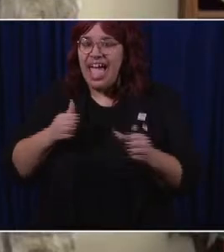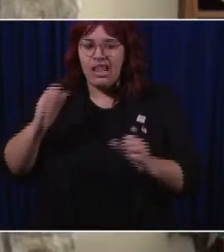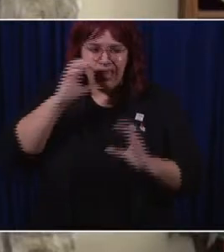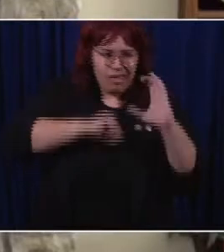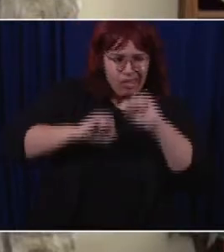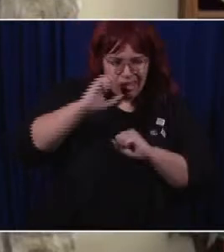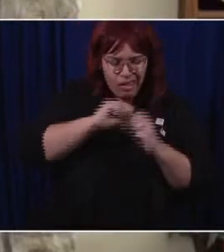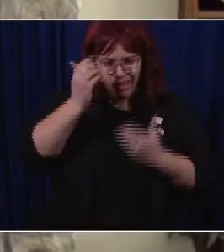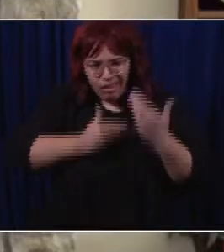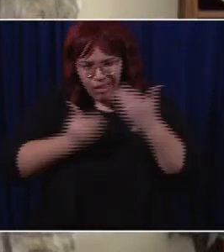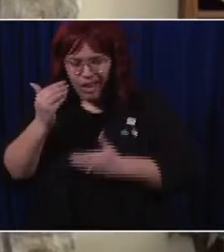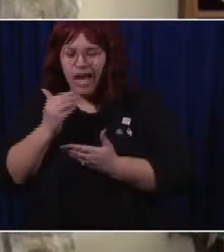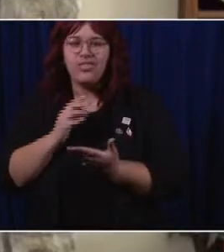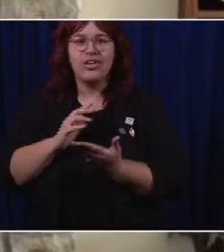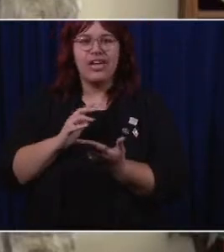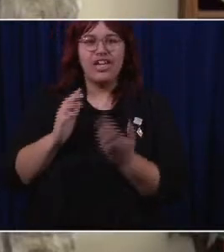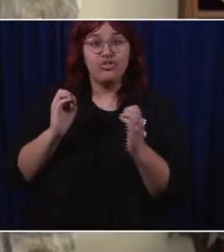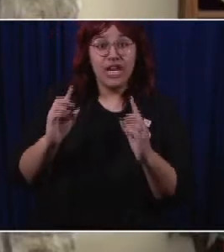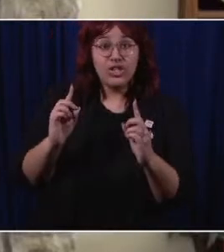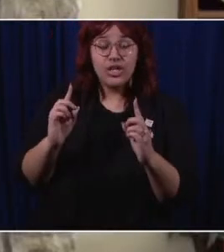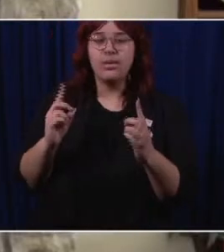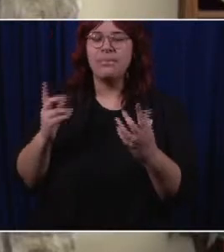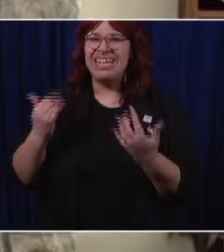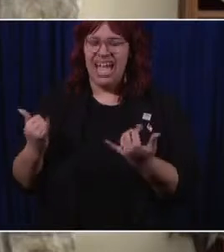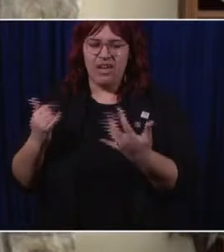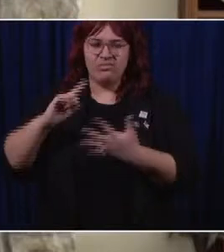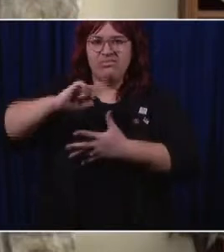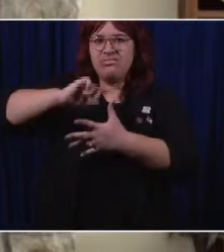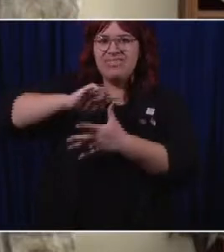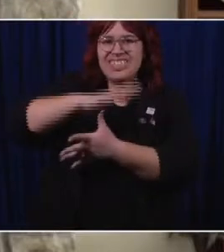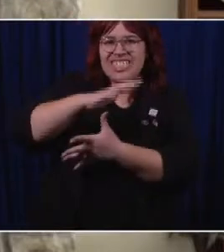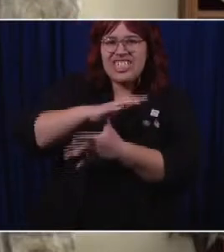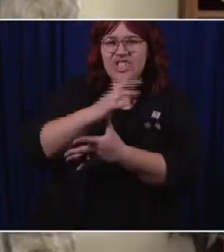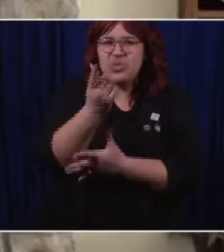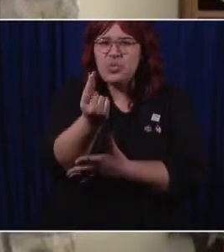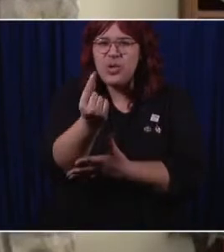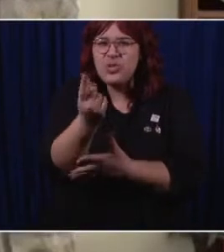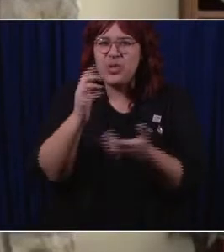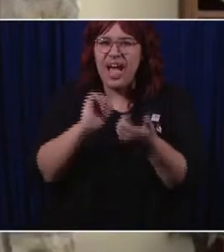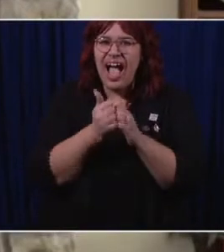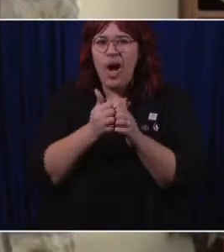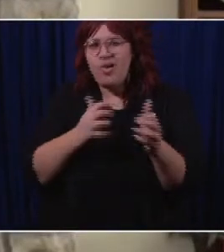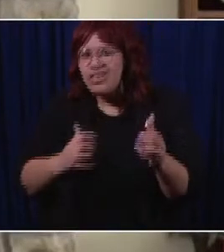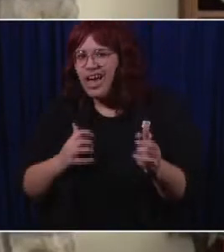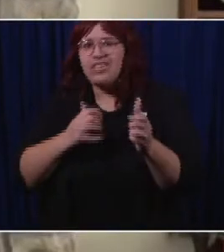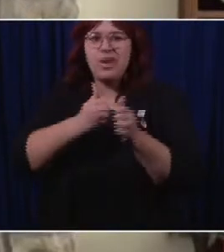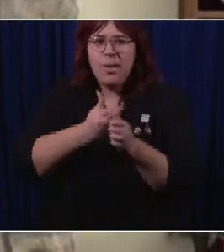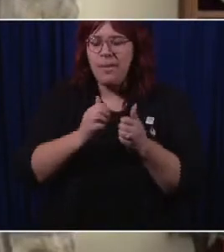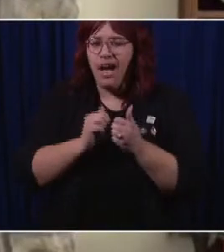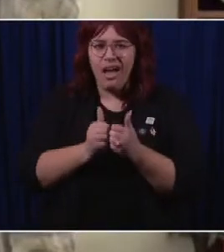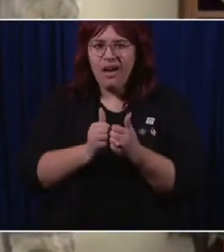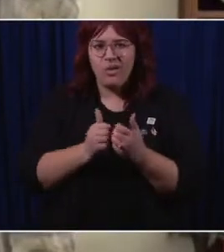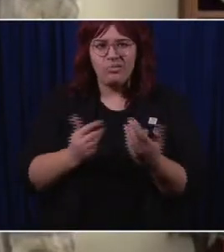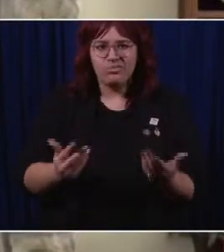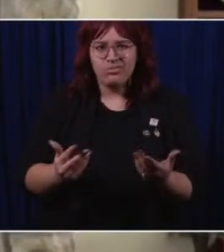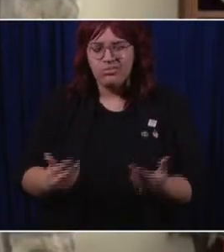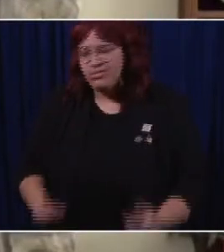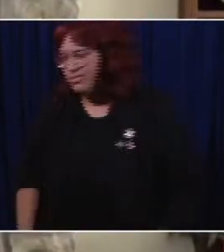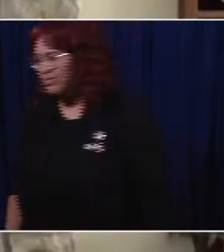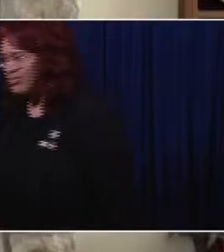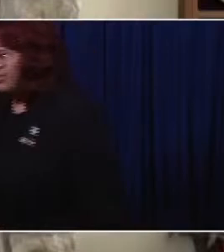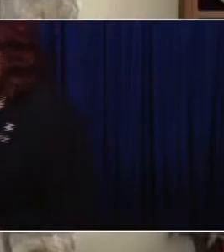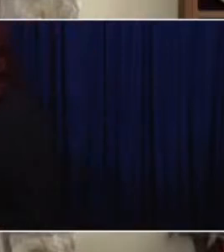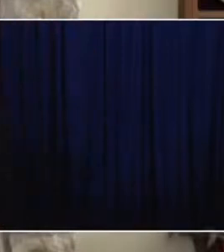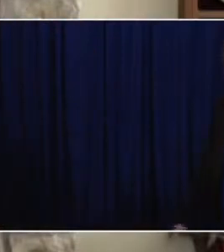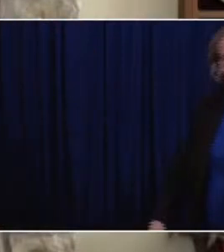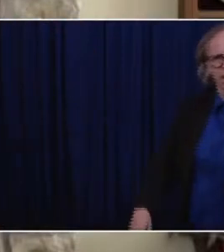year? Has the state thought about anything for those students? Thank Yes, you. absolutely. A very good point. Absolutely